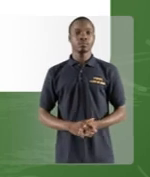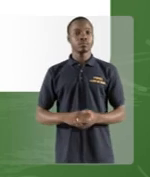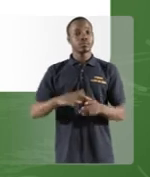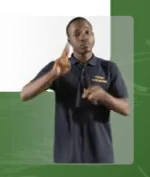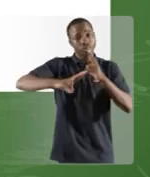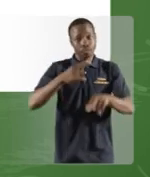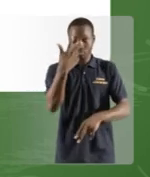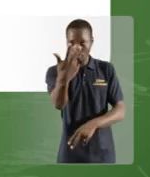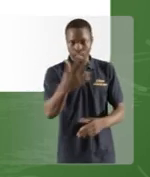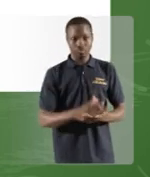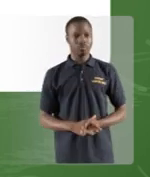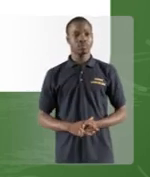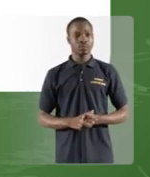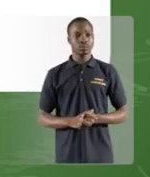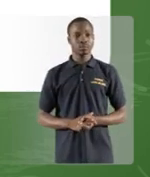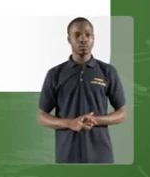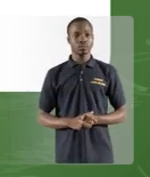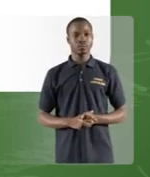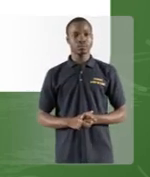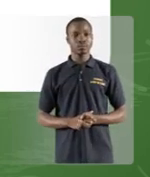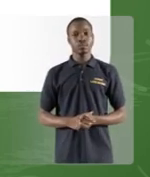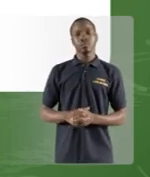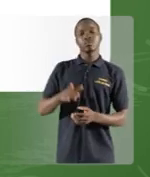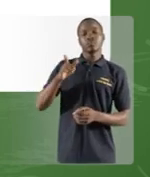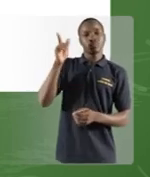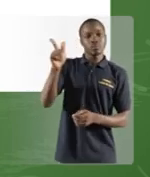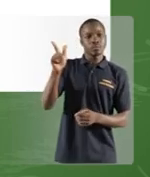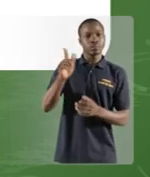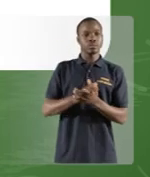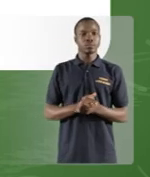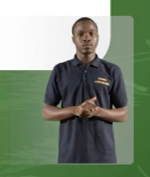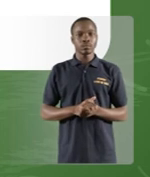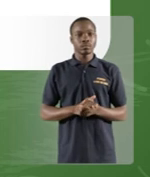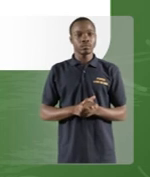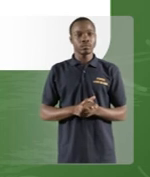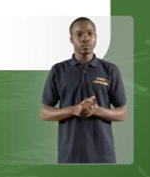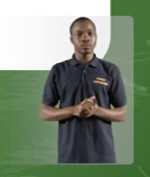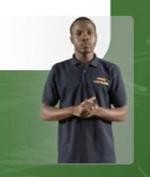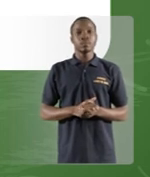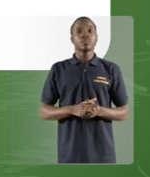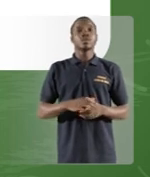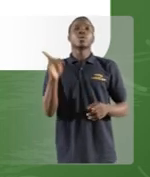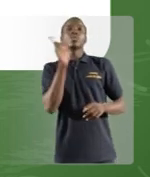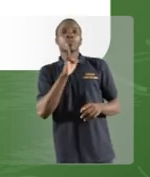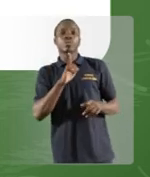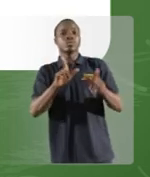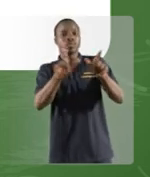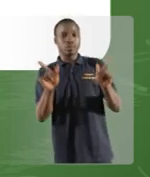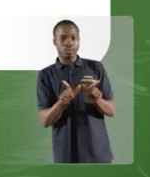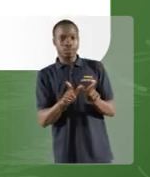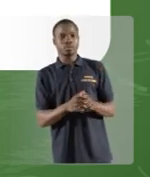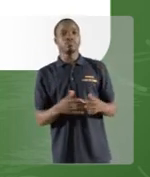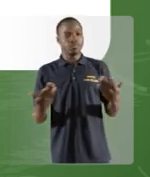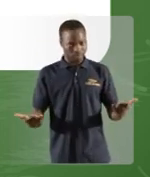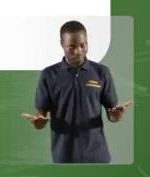3, all right, where did the show take place? Okay. It took place at the Palace